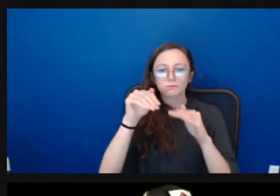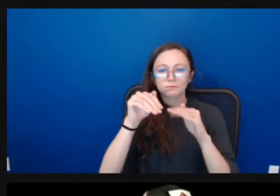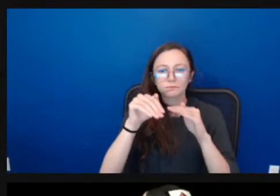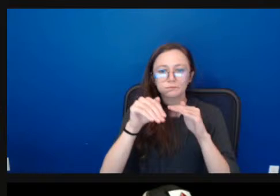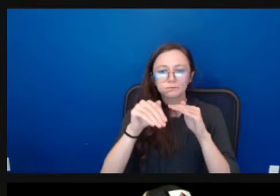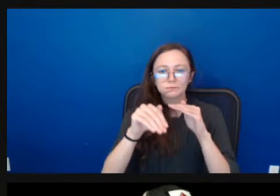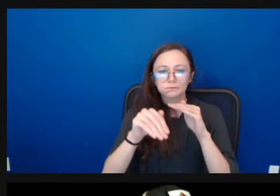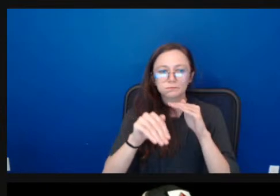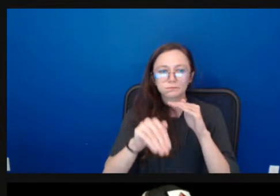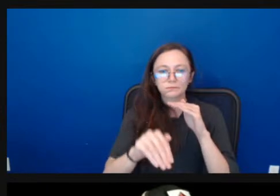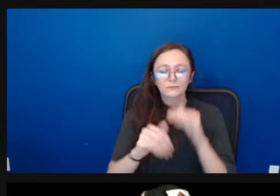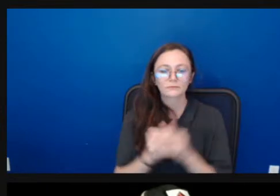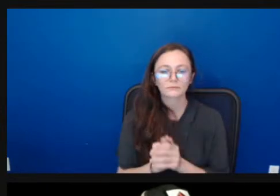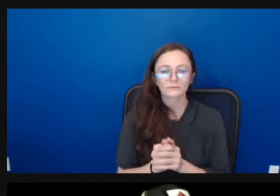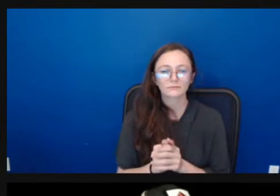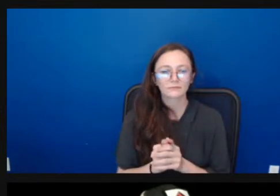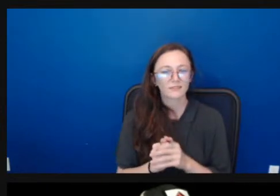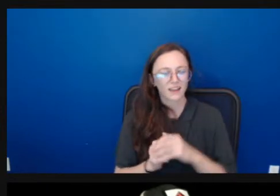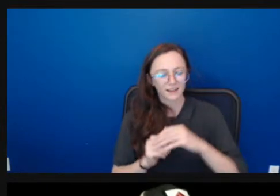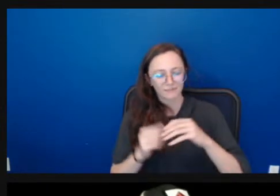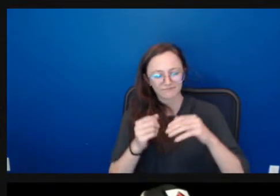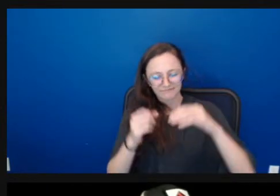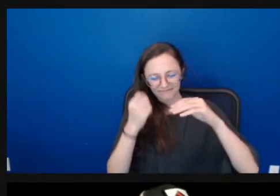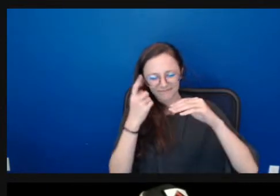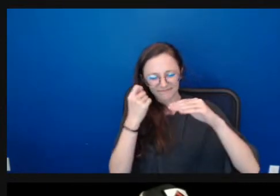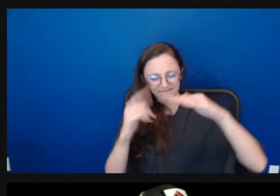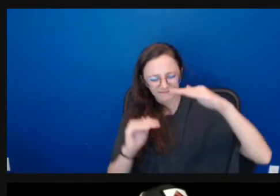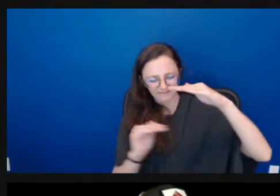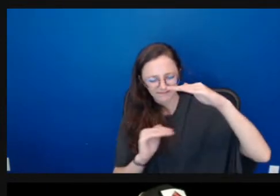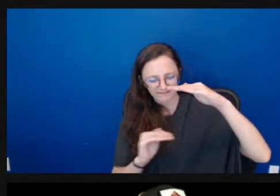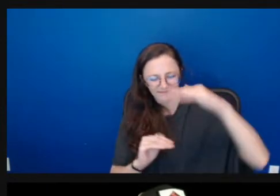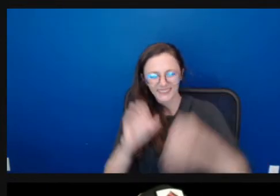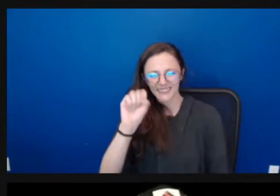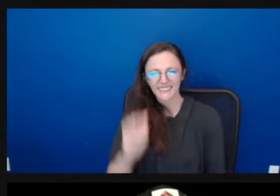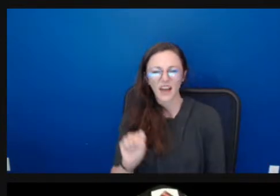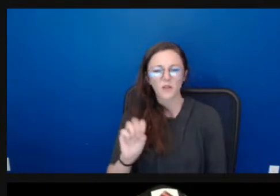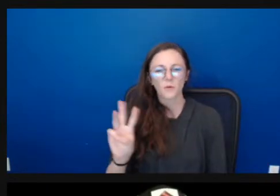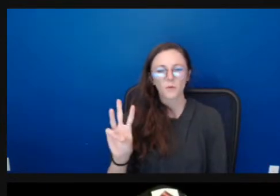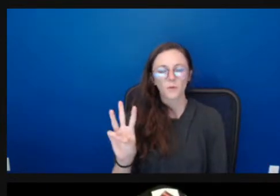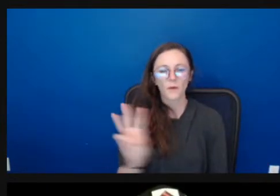at lower levels within that southwest rift zone over the past week.